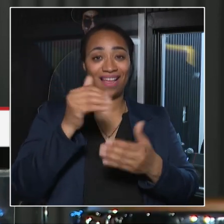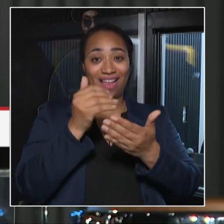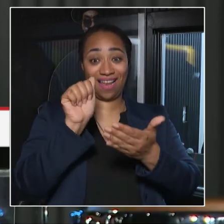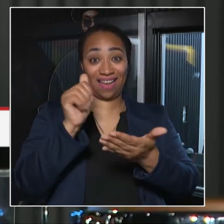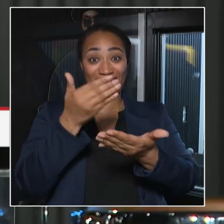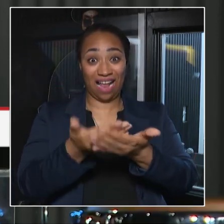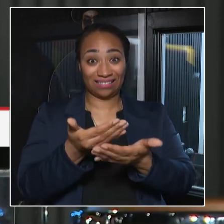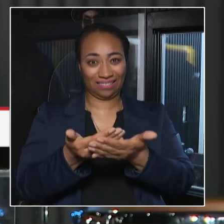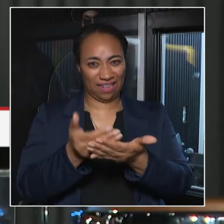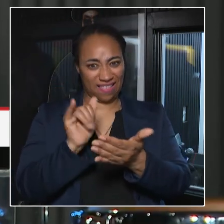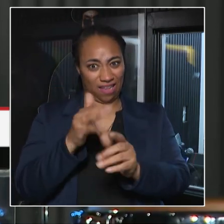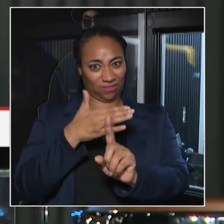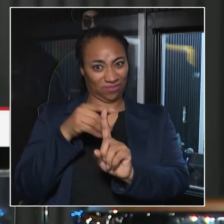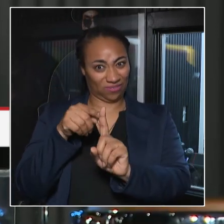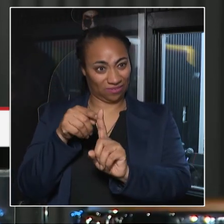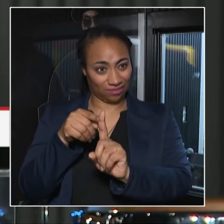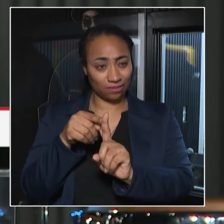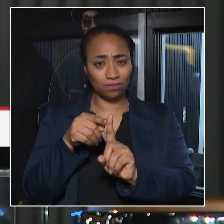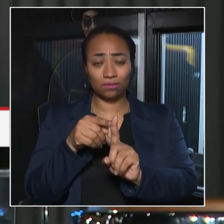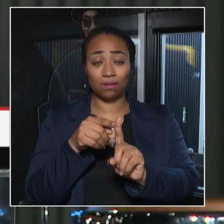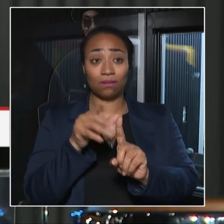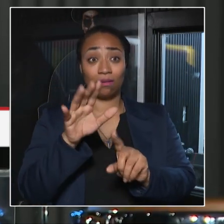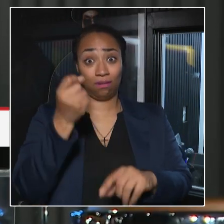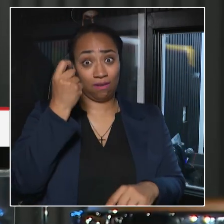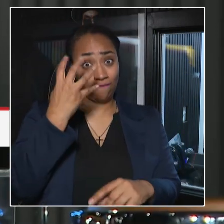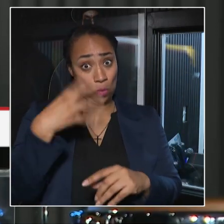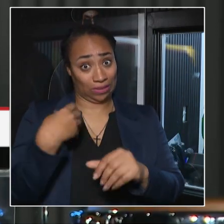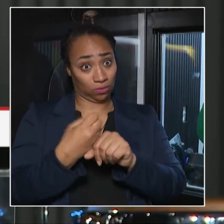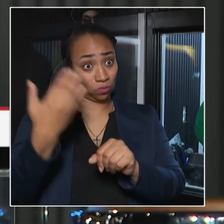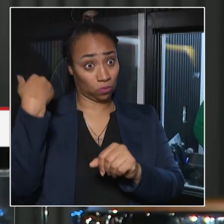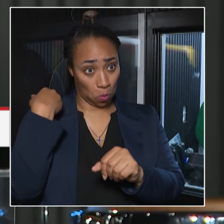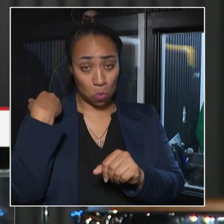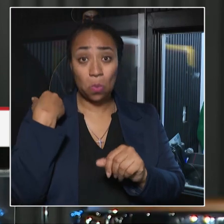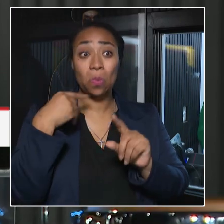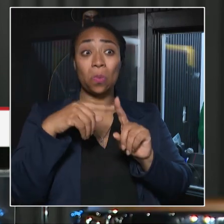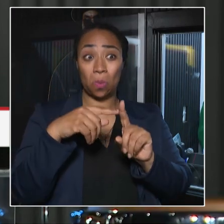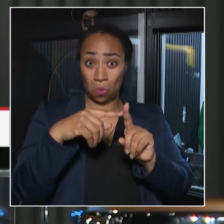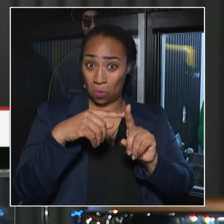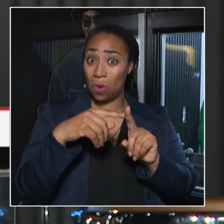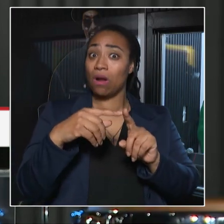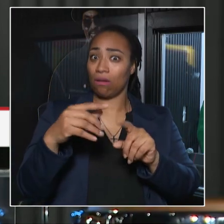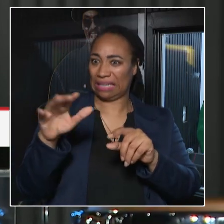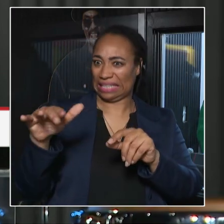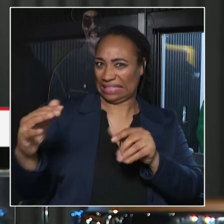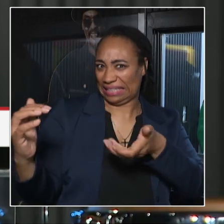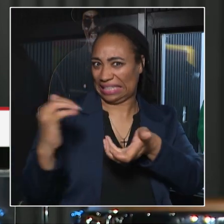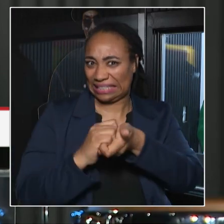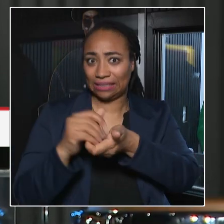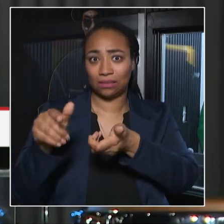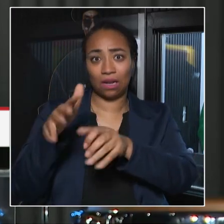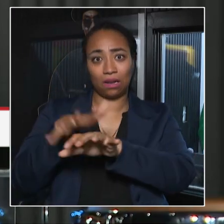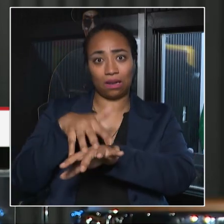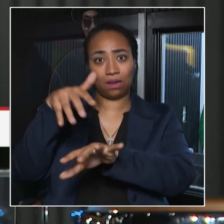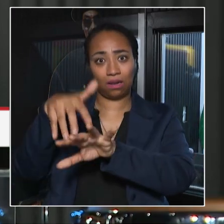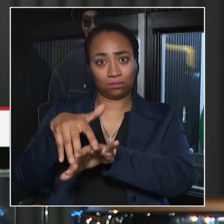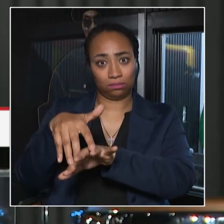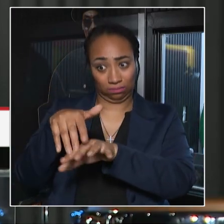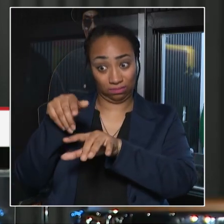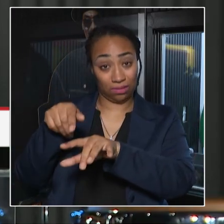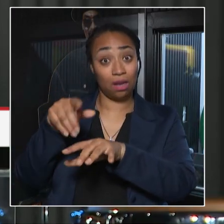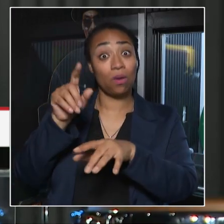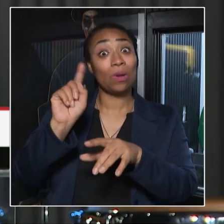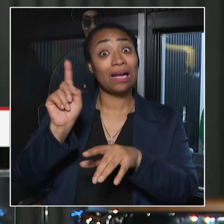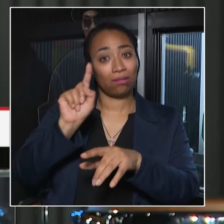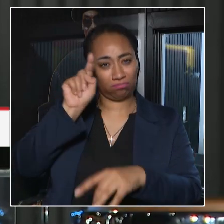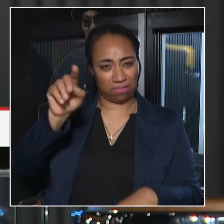ago. He partnered with the Piscataway Indian tribes in Maryland, and he blended their voices and their drums together,